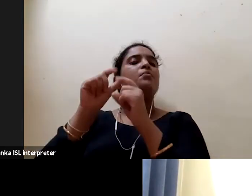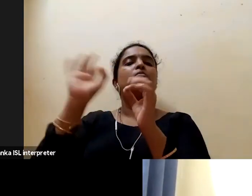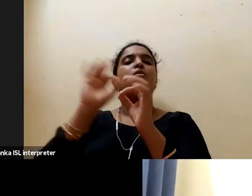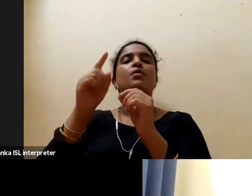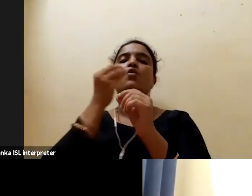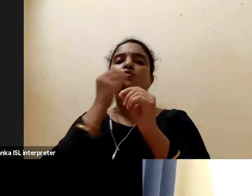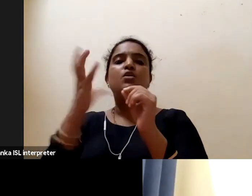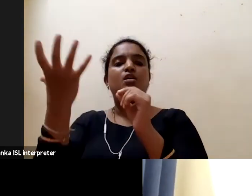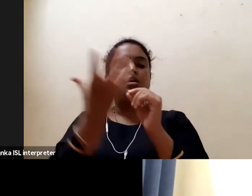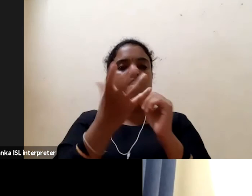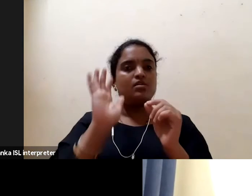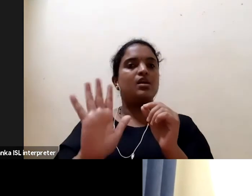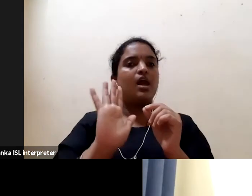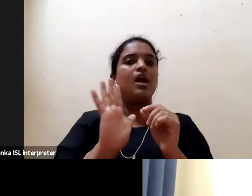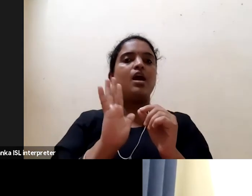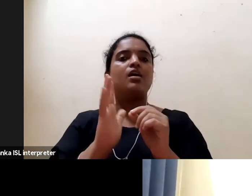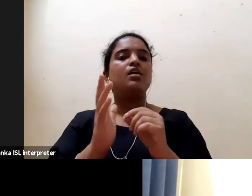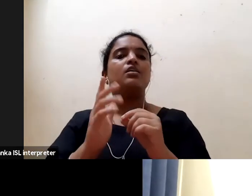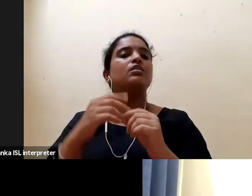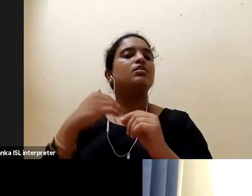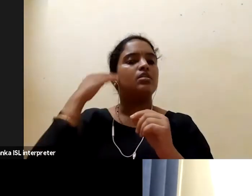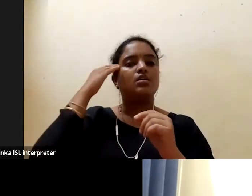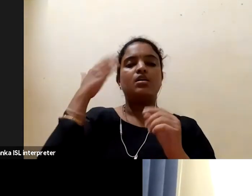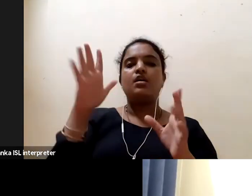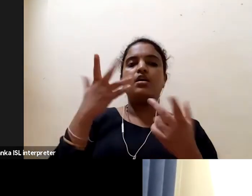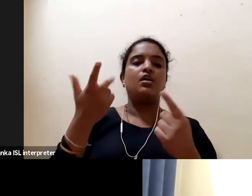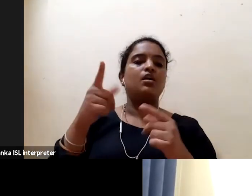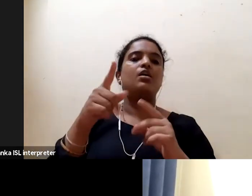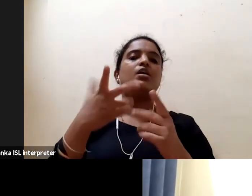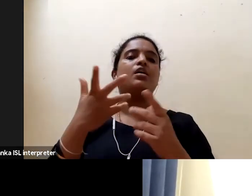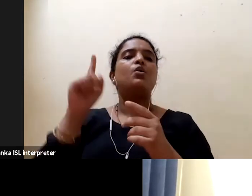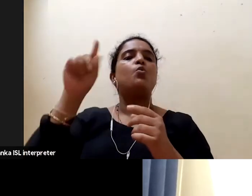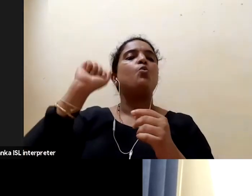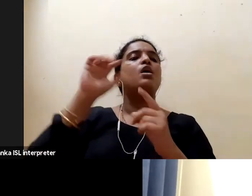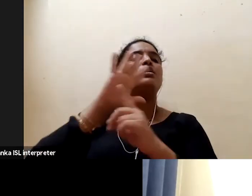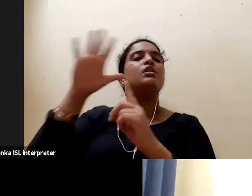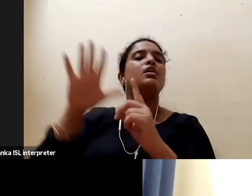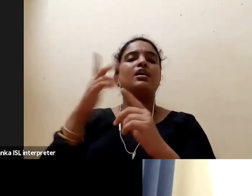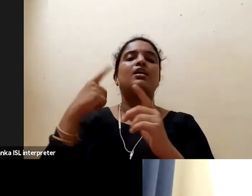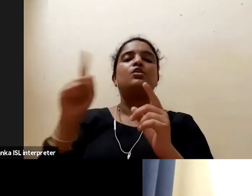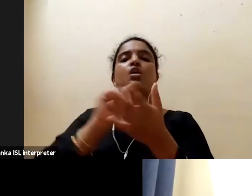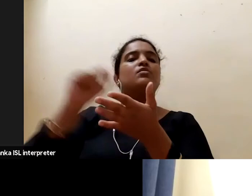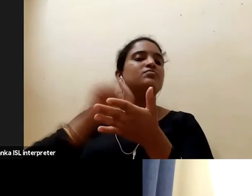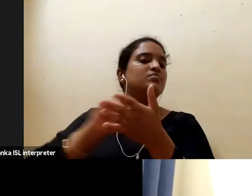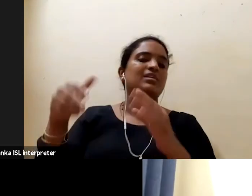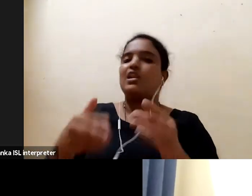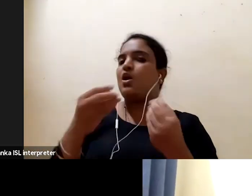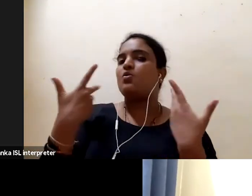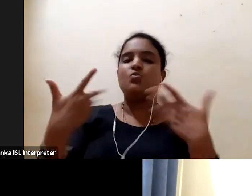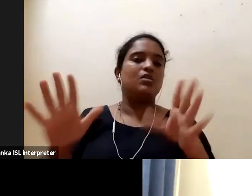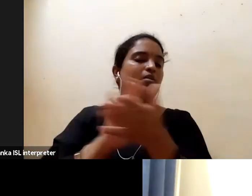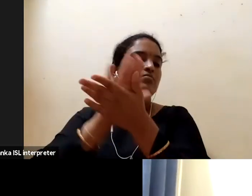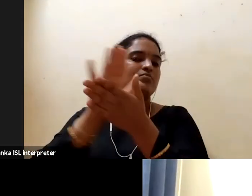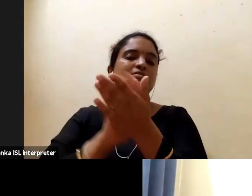hanging because there's no mention of it because the country no longer exists. So people don't even write about that cuisine anymore. So it was like